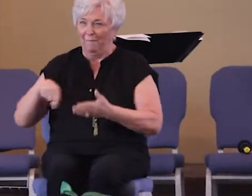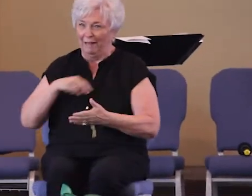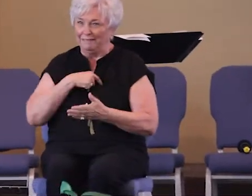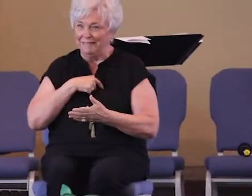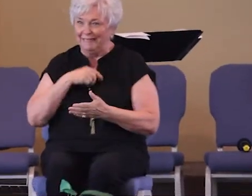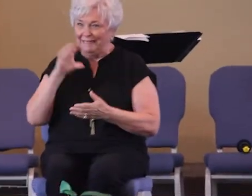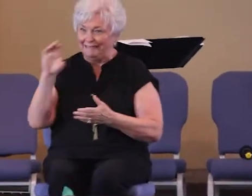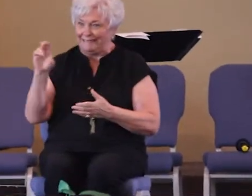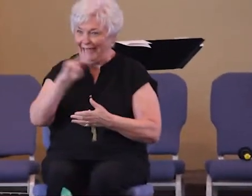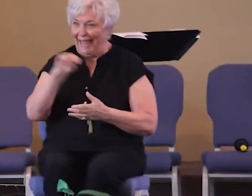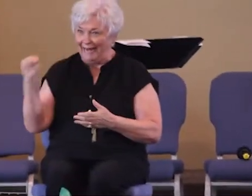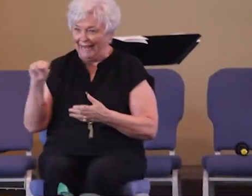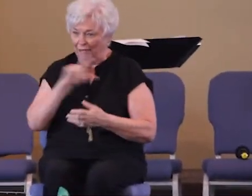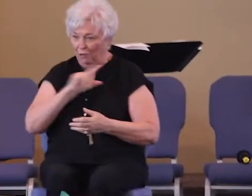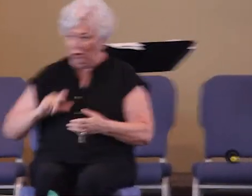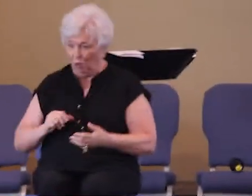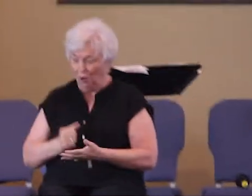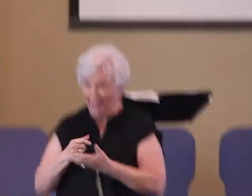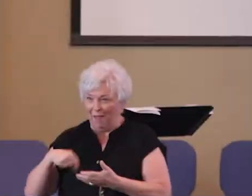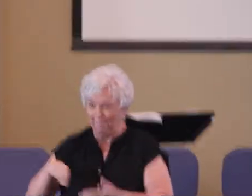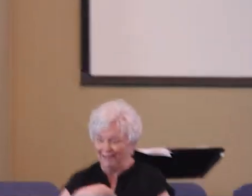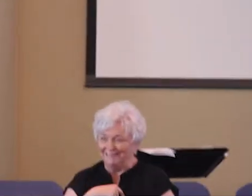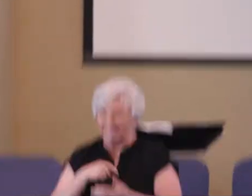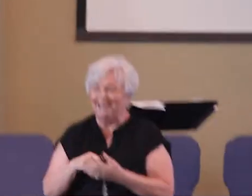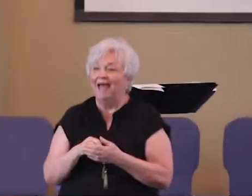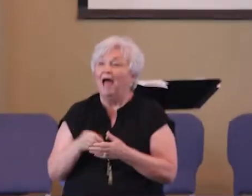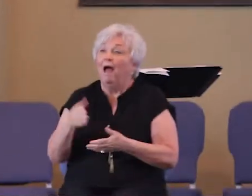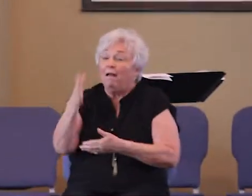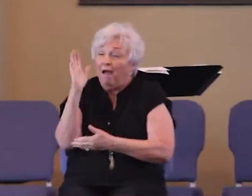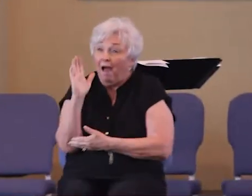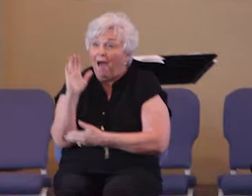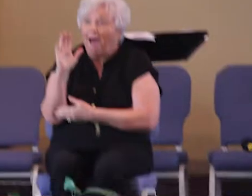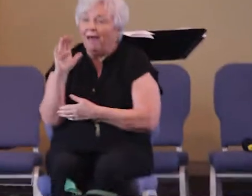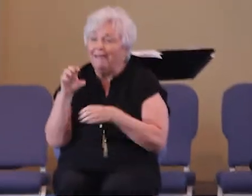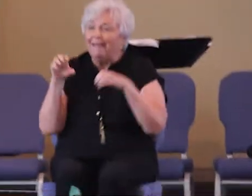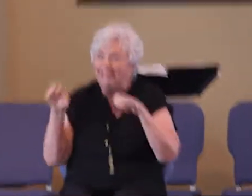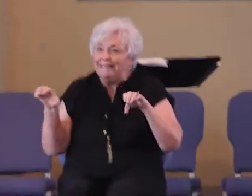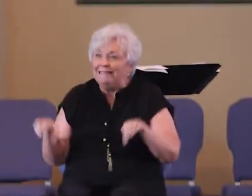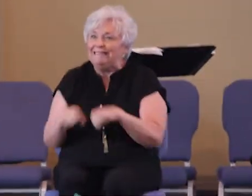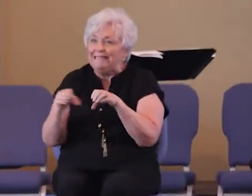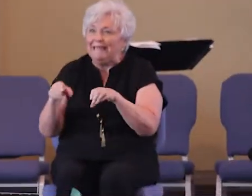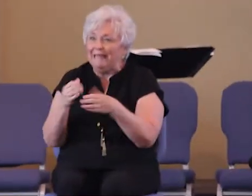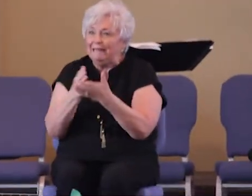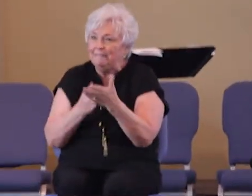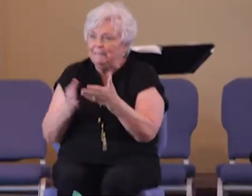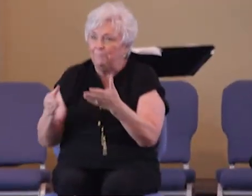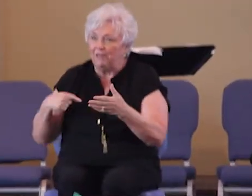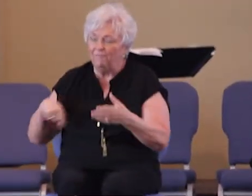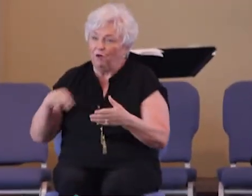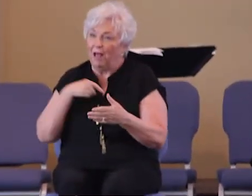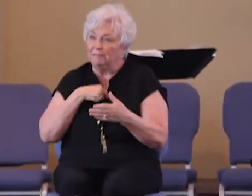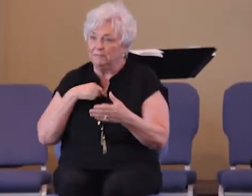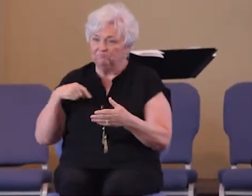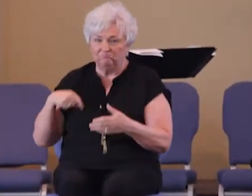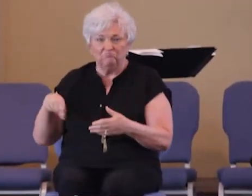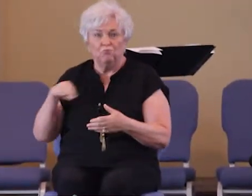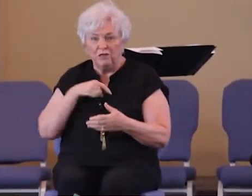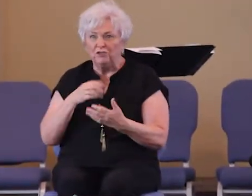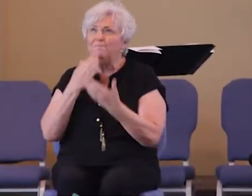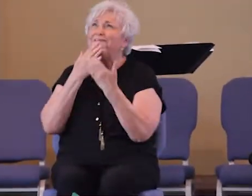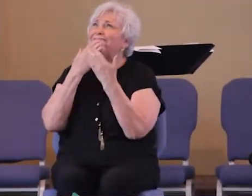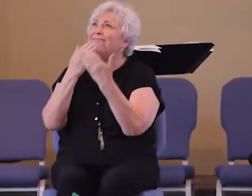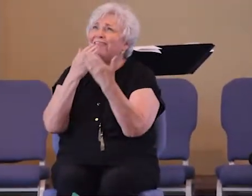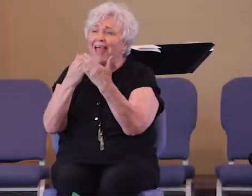us. You know, God did something for us, so we need to be very grateful for and very thankful for.